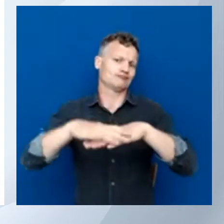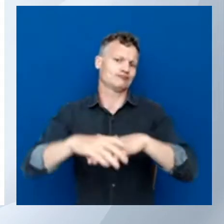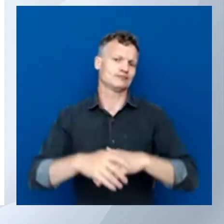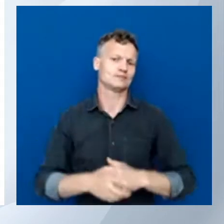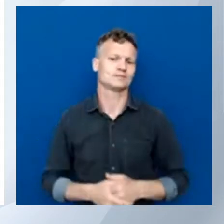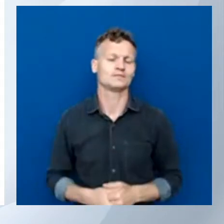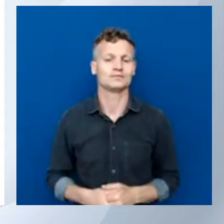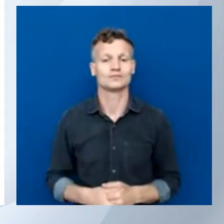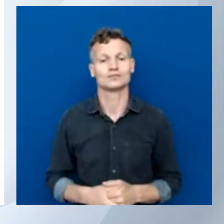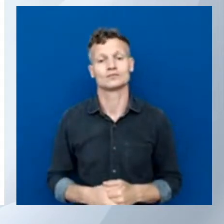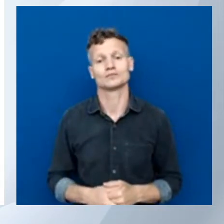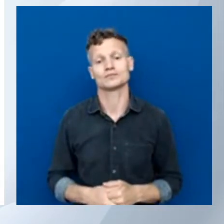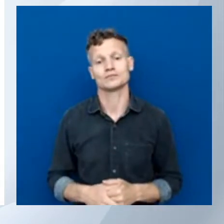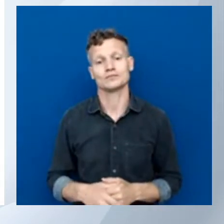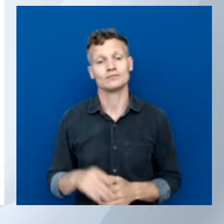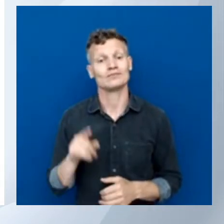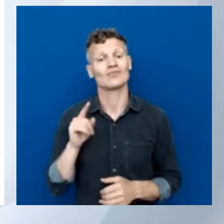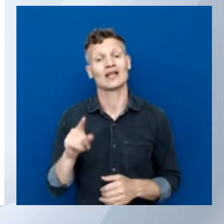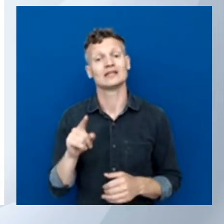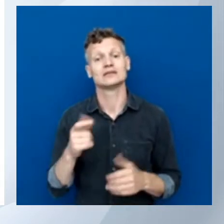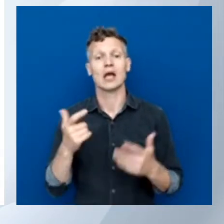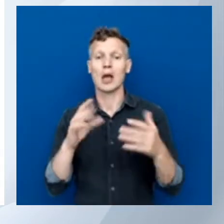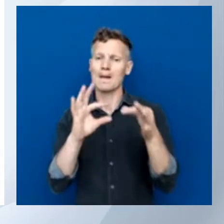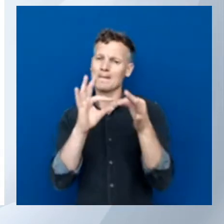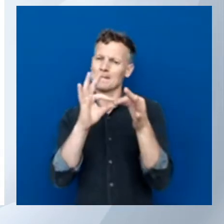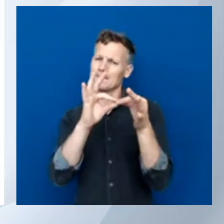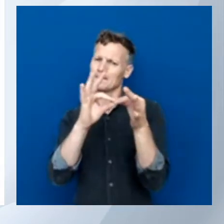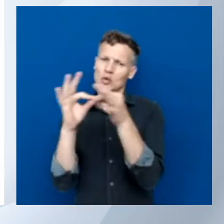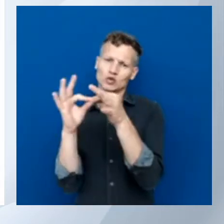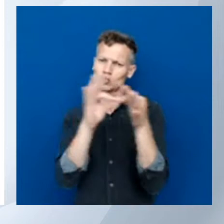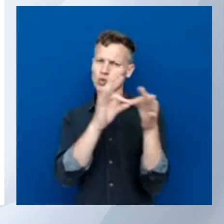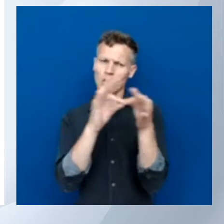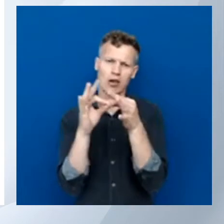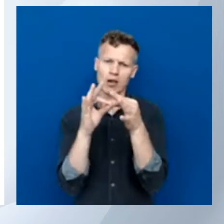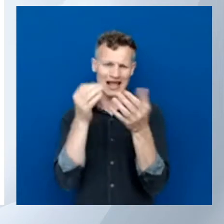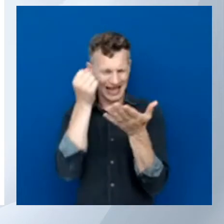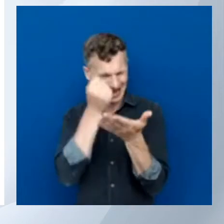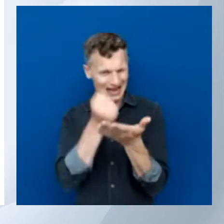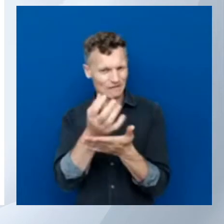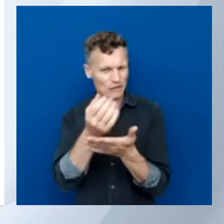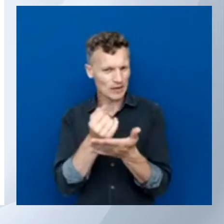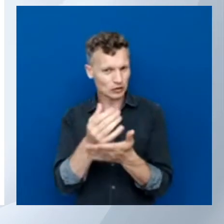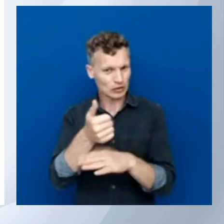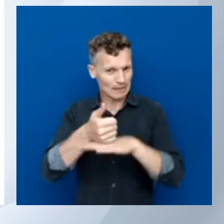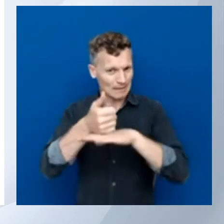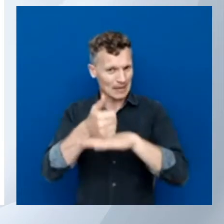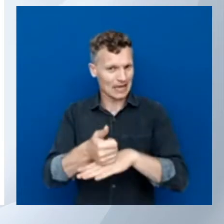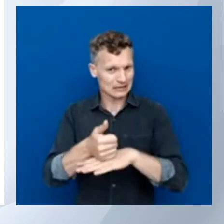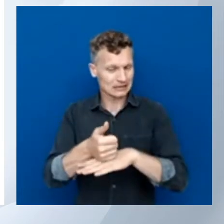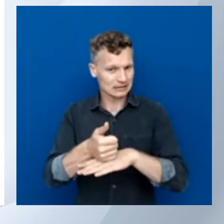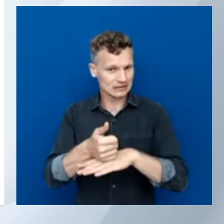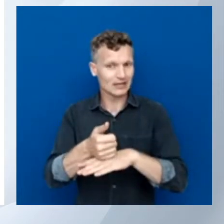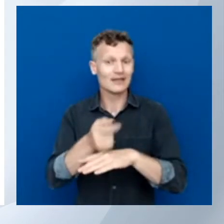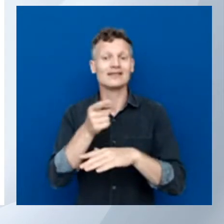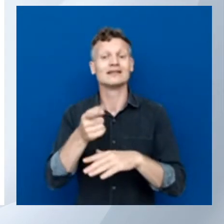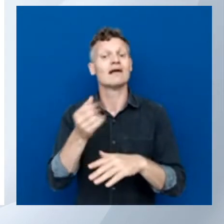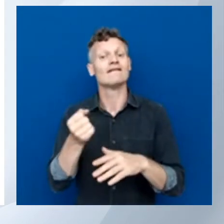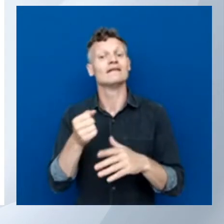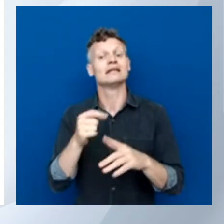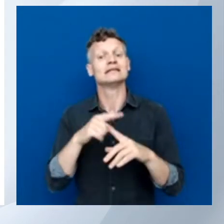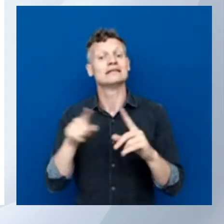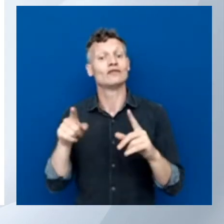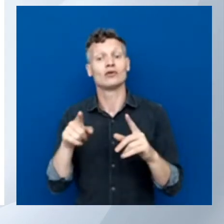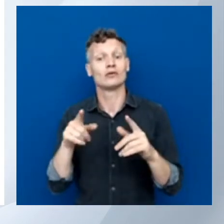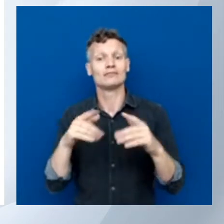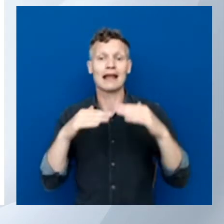mutual information-based approach, and it provides the importance of words as it goes through all the layers of the